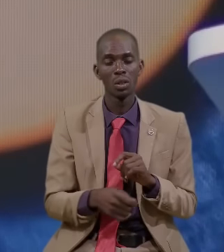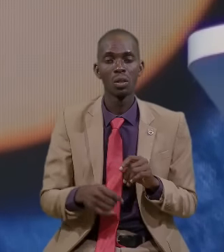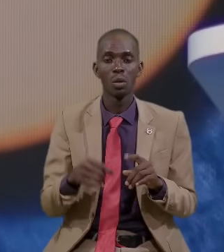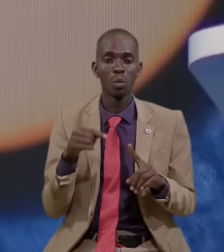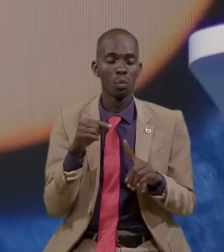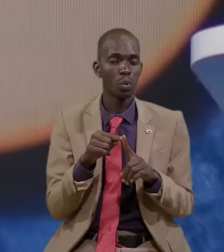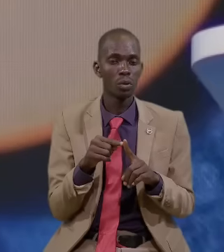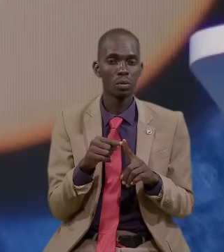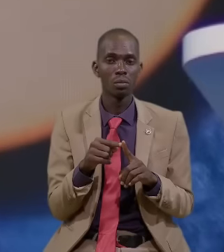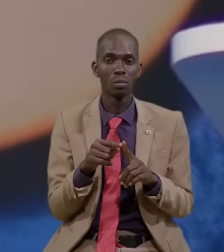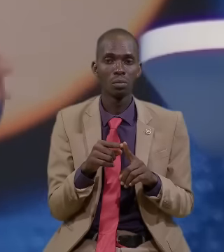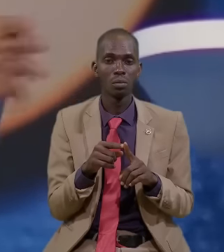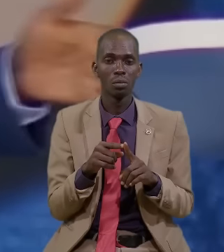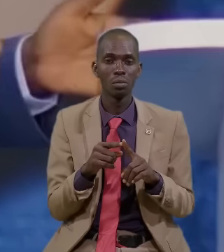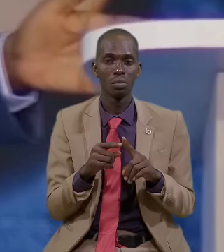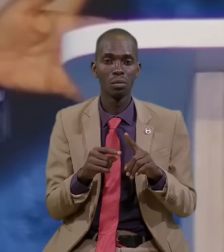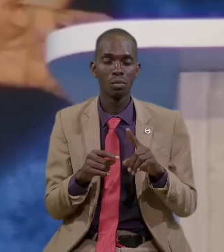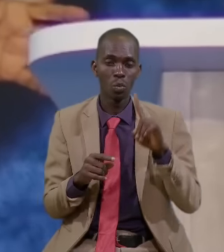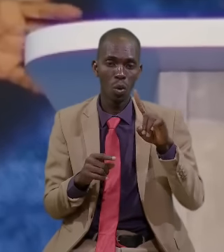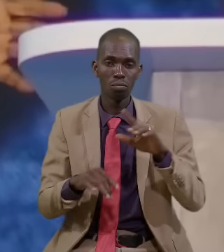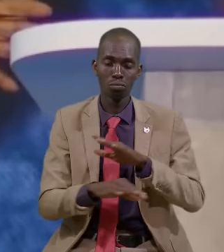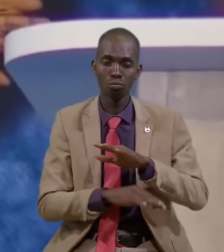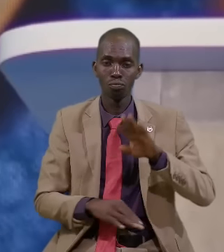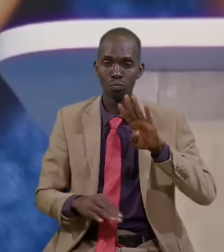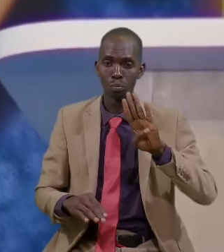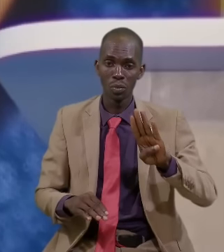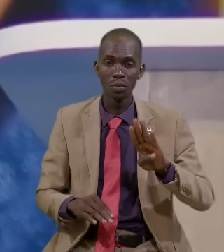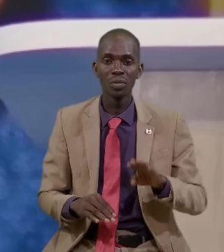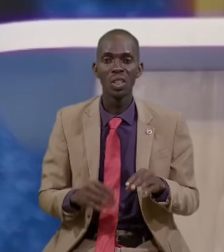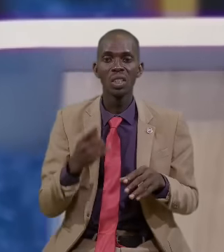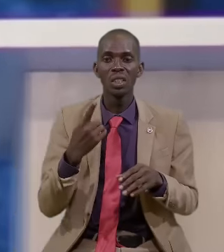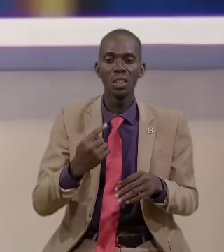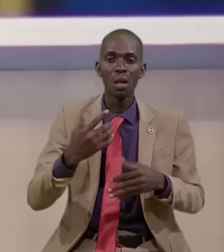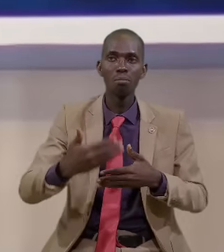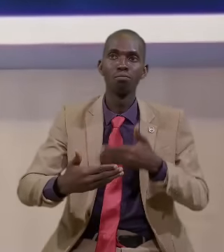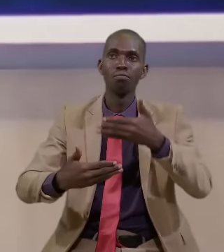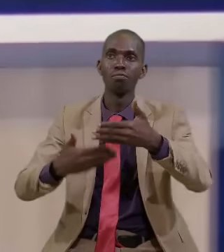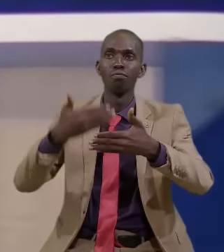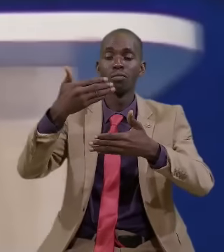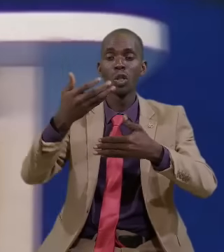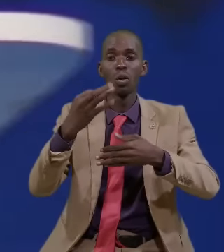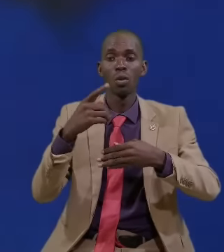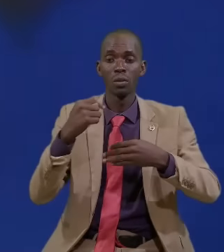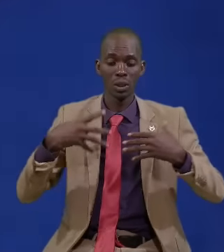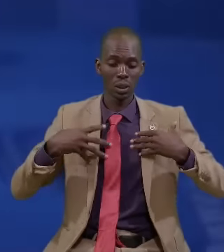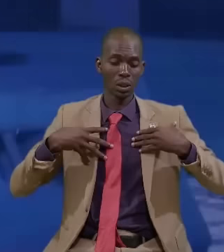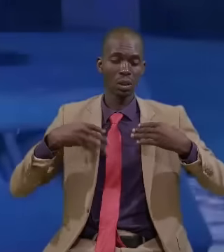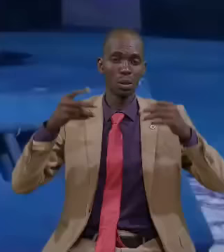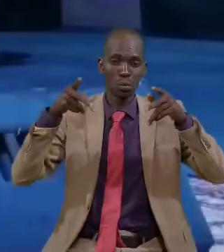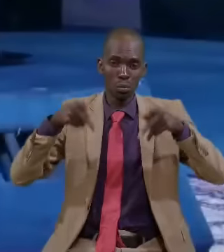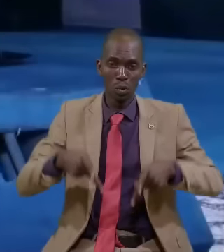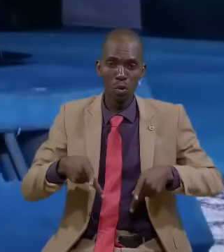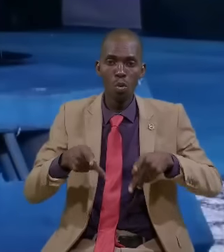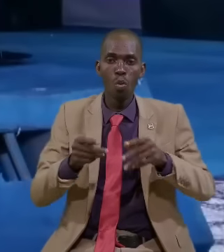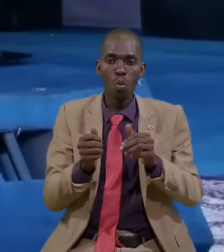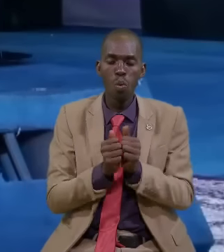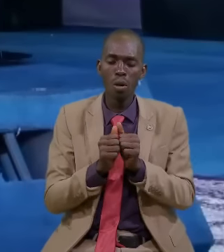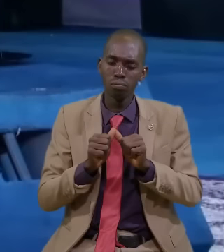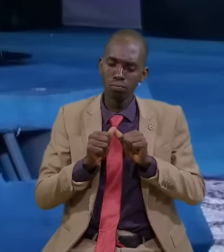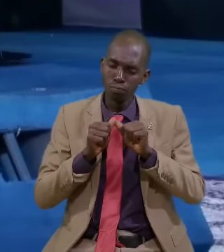here, we're looking at the progress of the healed with constant consecration. We need